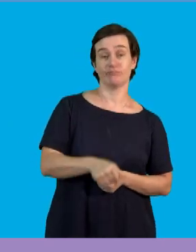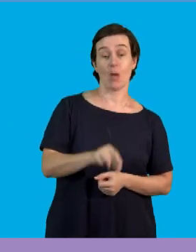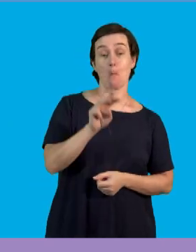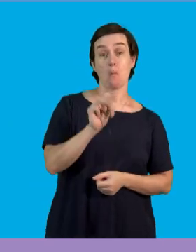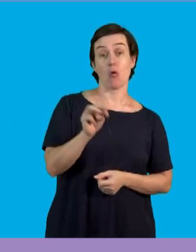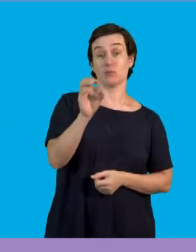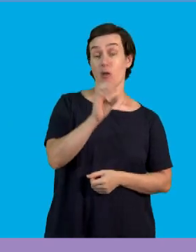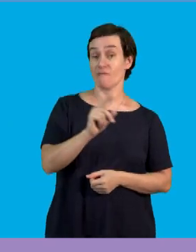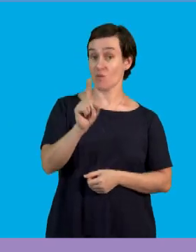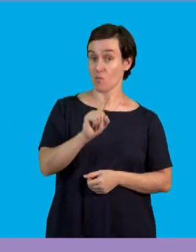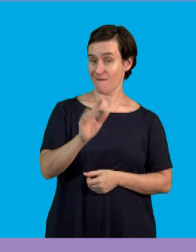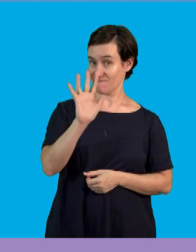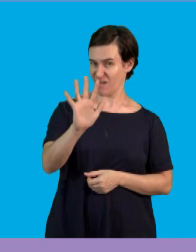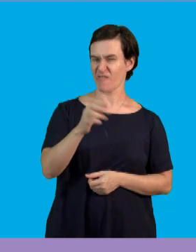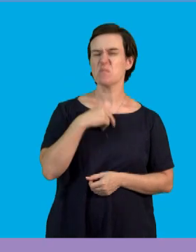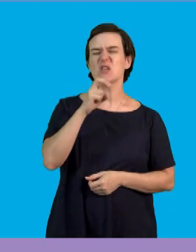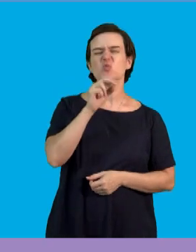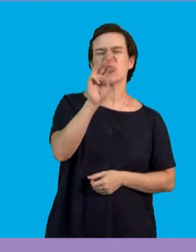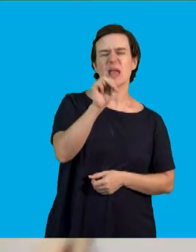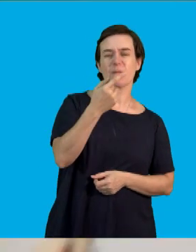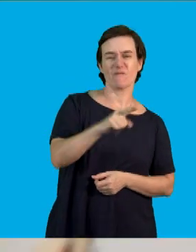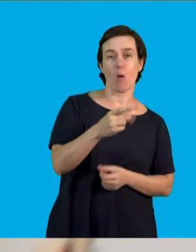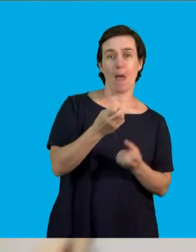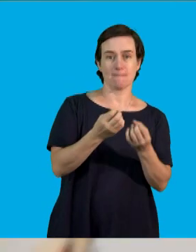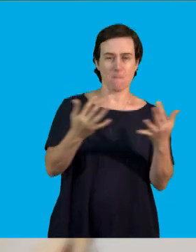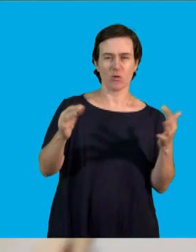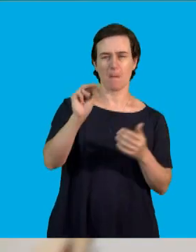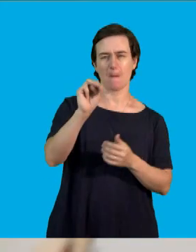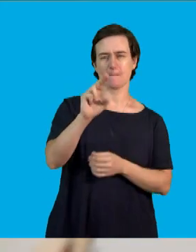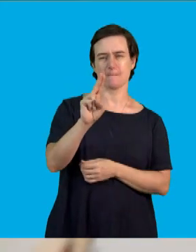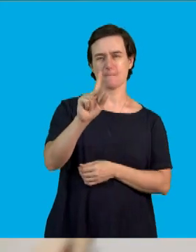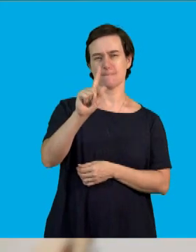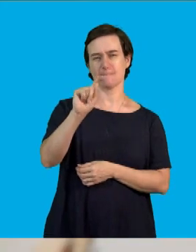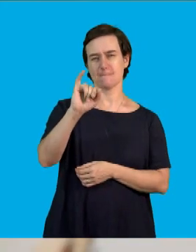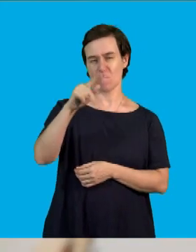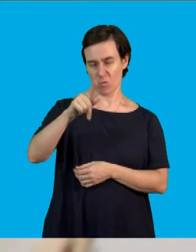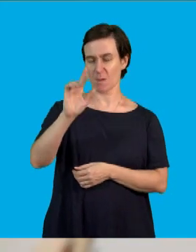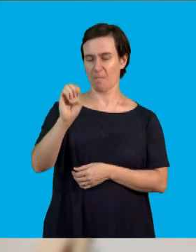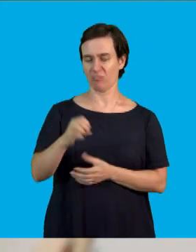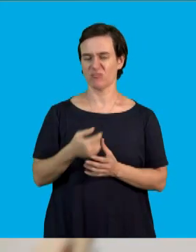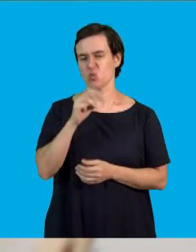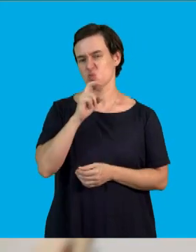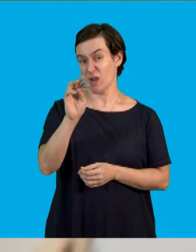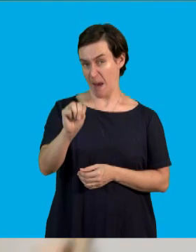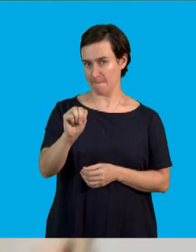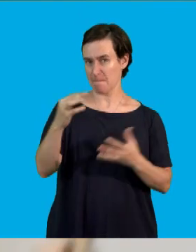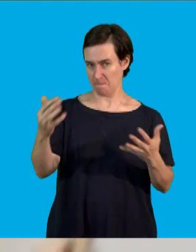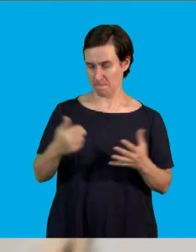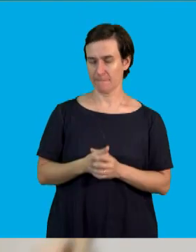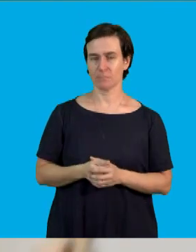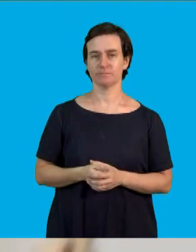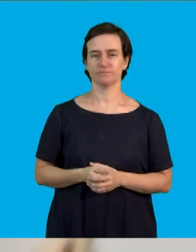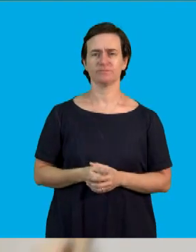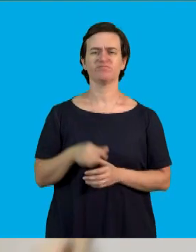the next number. So I'm going to use M to represent multiples. Let's list the multiples of 5. So as we did with